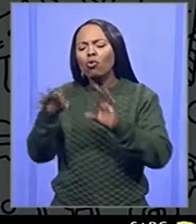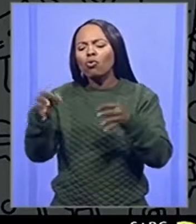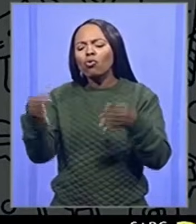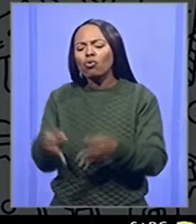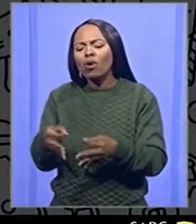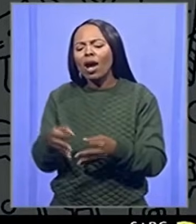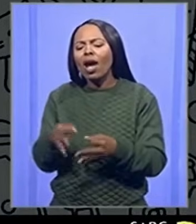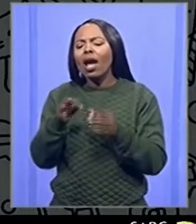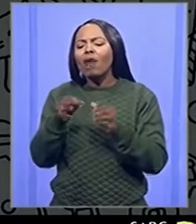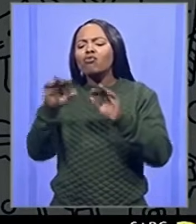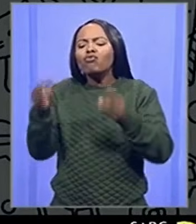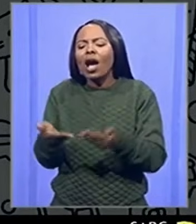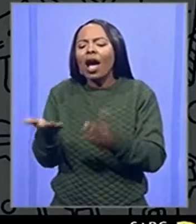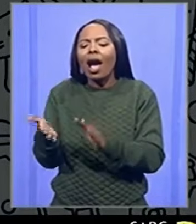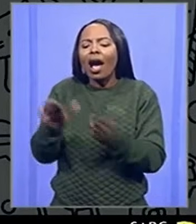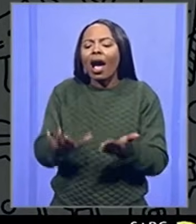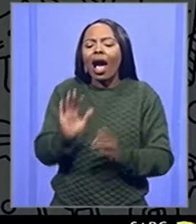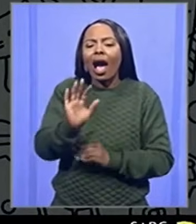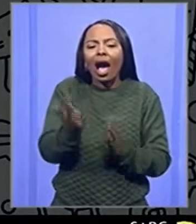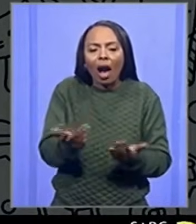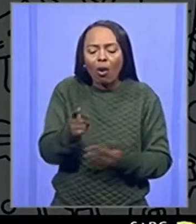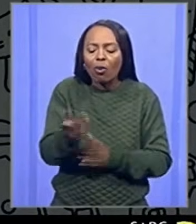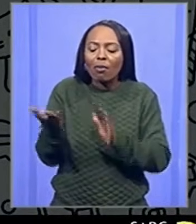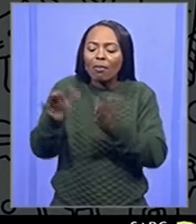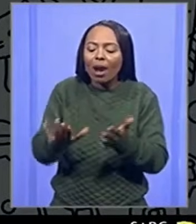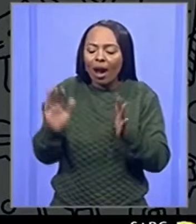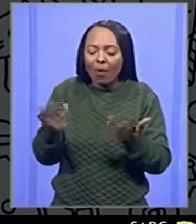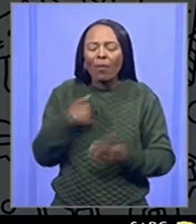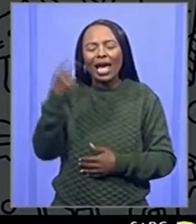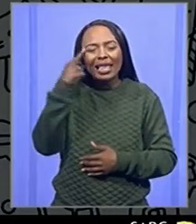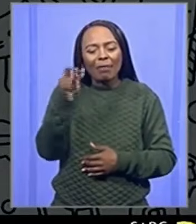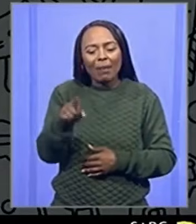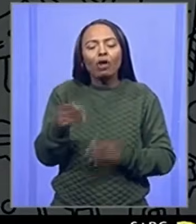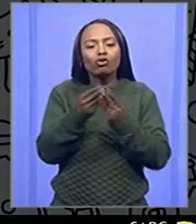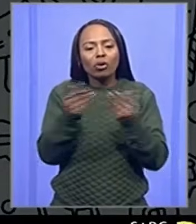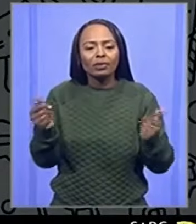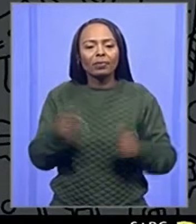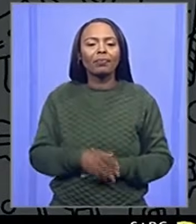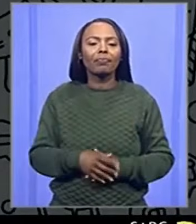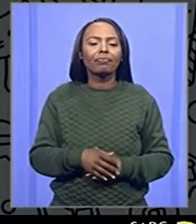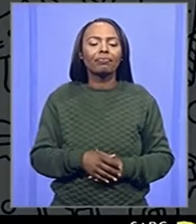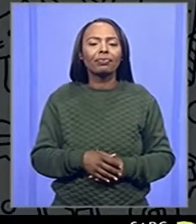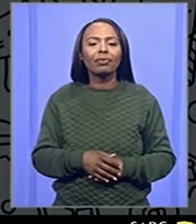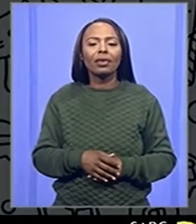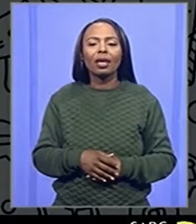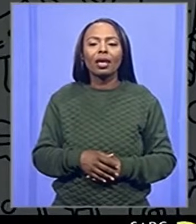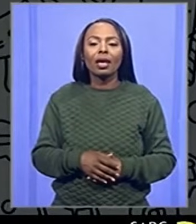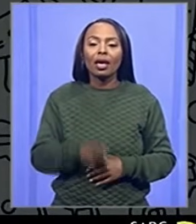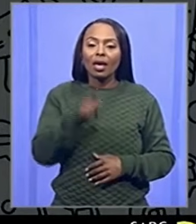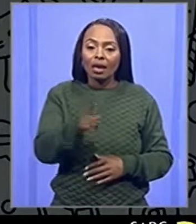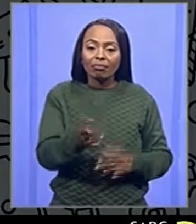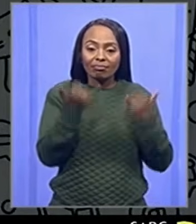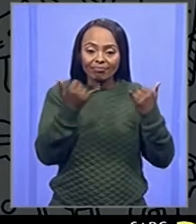mokgwa wa tsela efeng. Ke nagana ke yona fela solution eo. A go lebelelwe tšhelete eo batho ba kwadisa ba